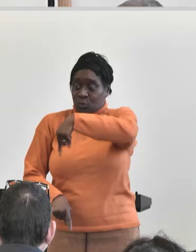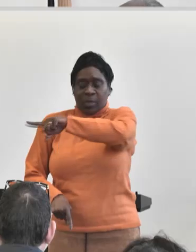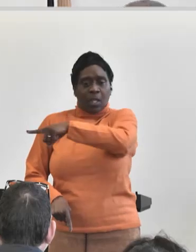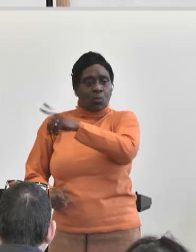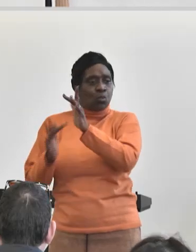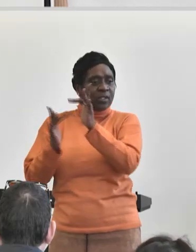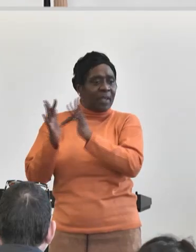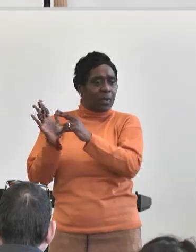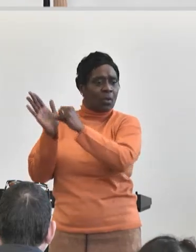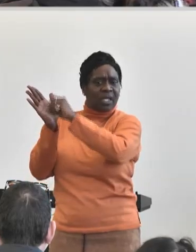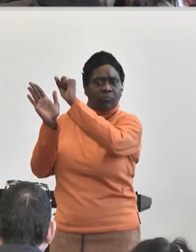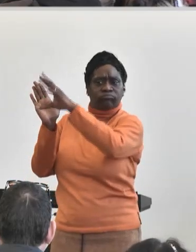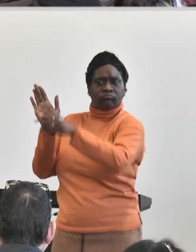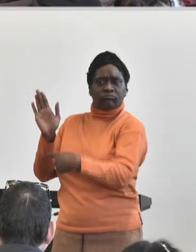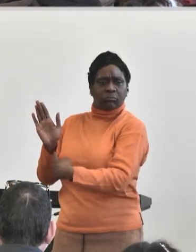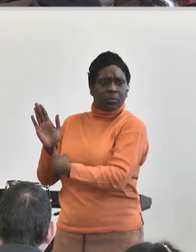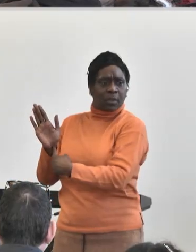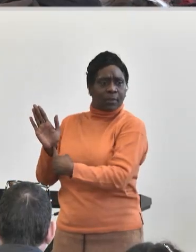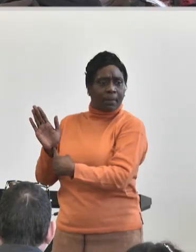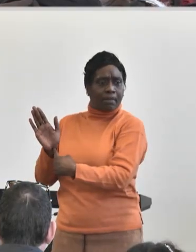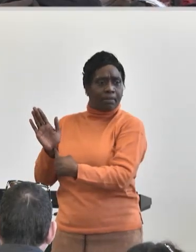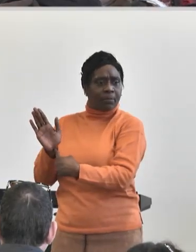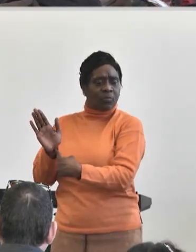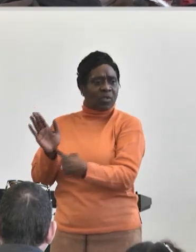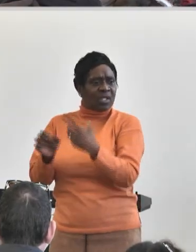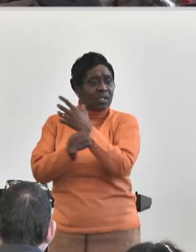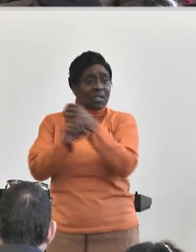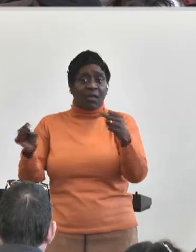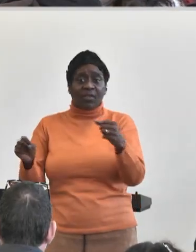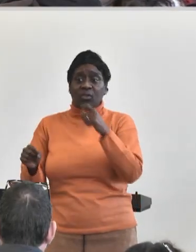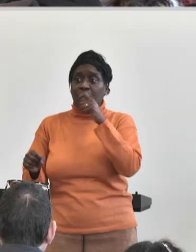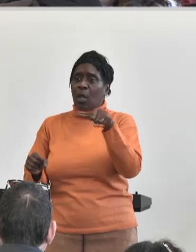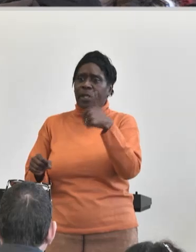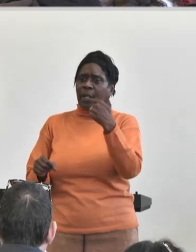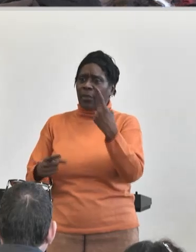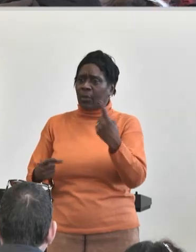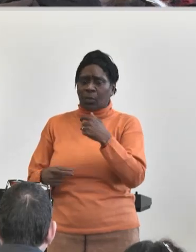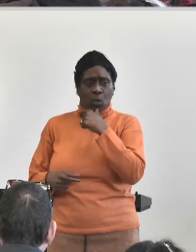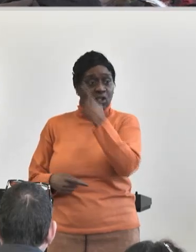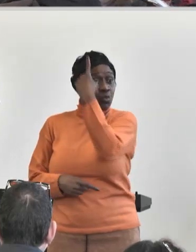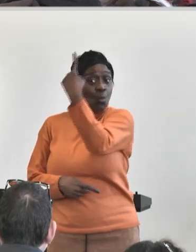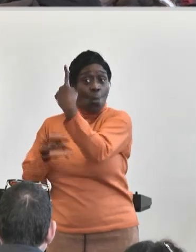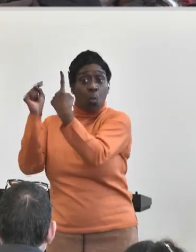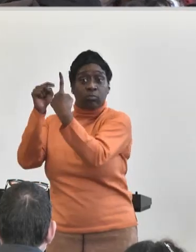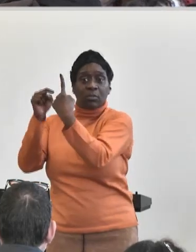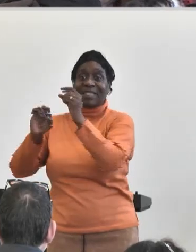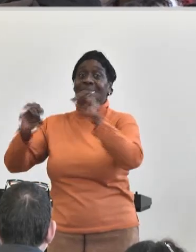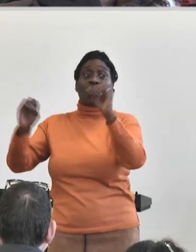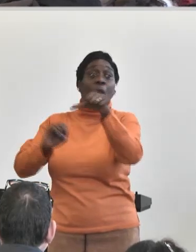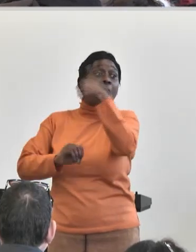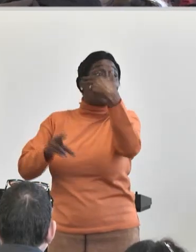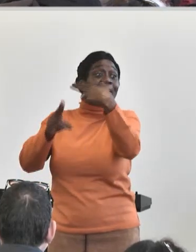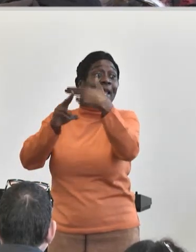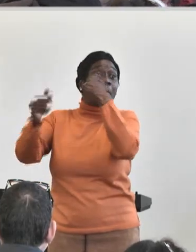at verse 12. Neither is there salvation in any other. For there's one, there is none other